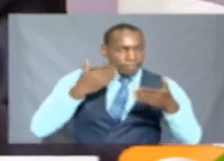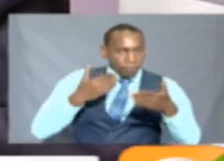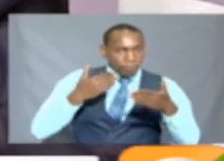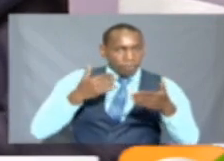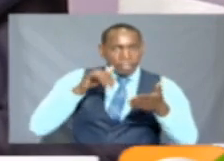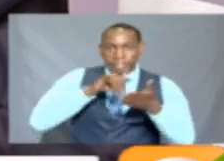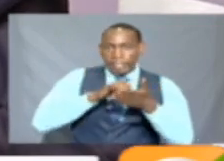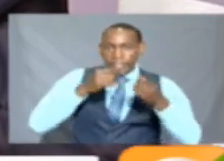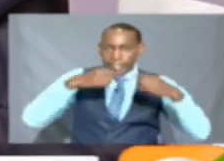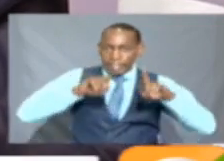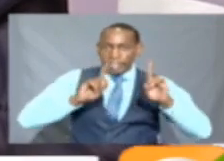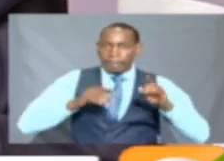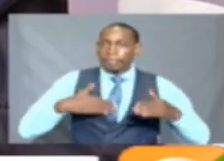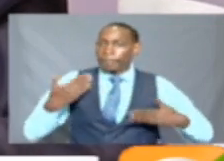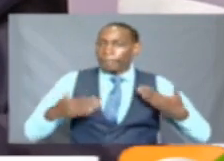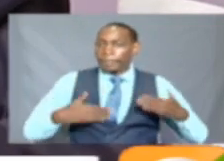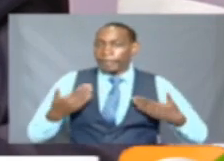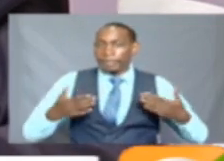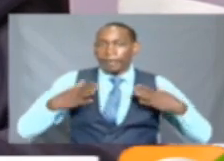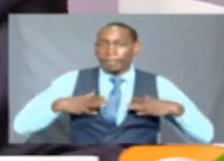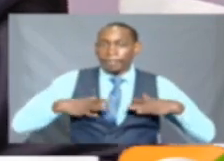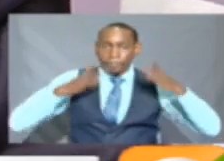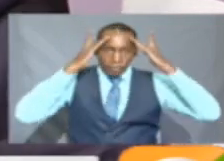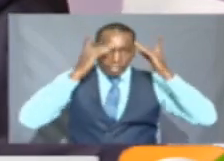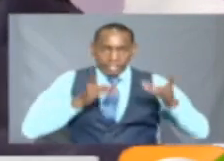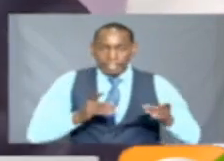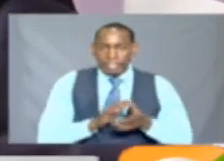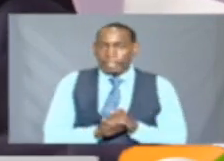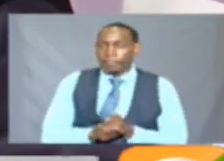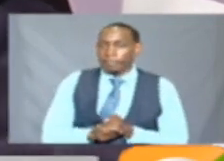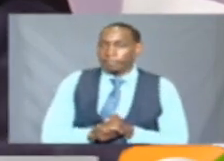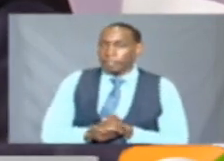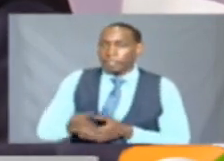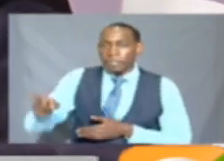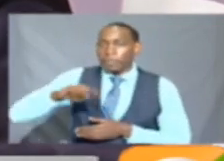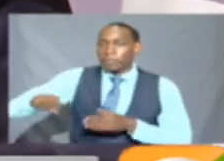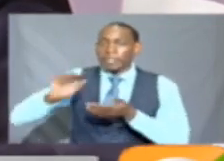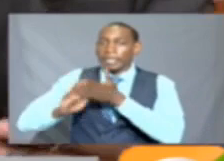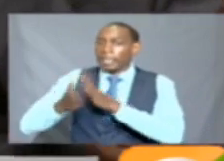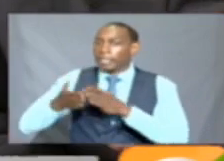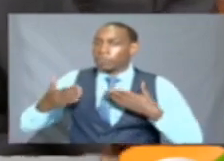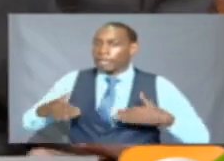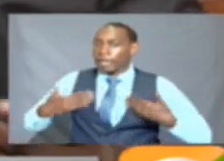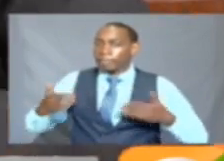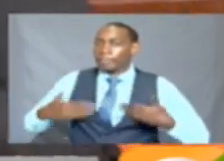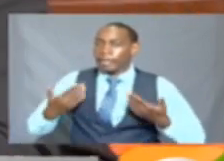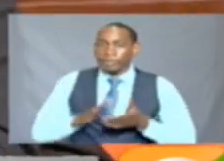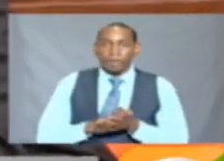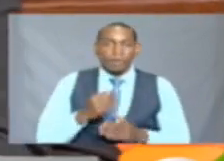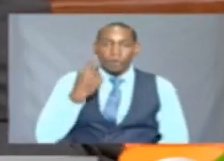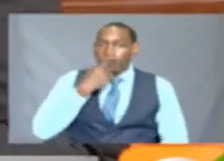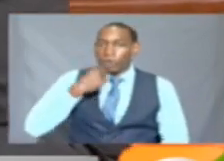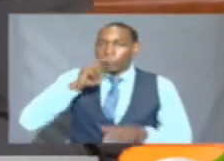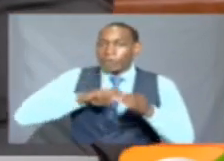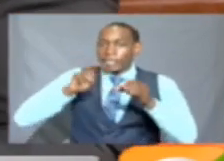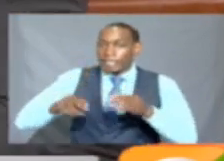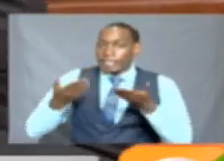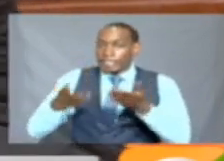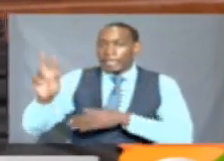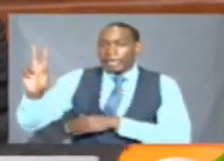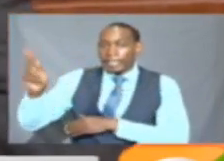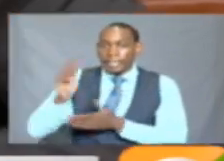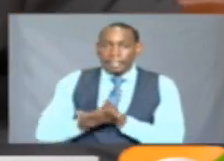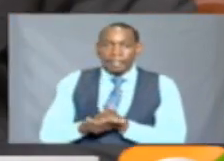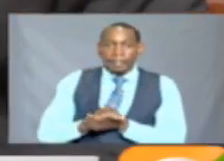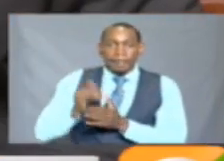be a moral issue. Sure. That people have to decide. Yeah, and we have no morals. Well, DPP, let's face it, who resigns in Kenya? Who's the